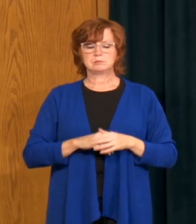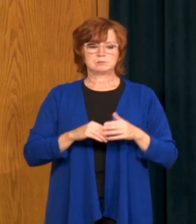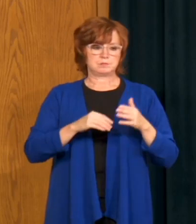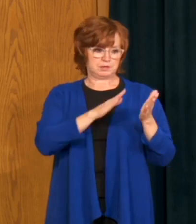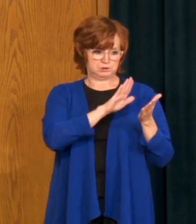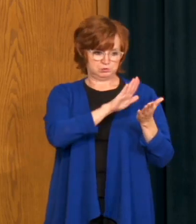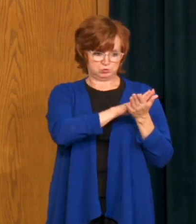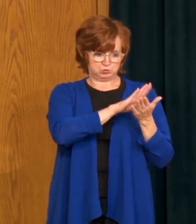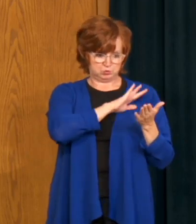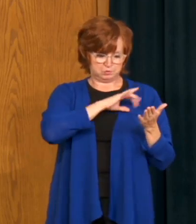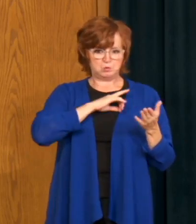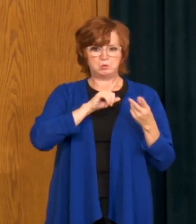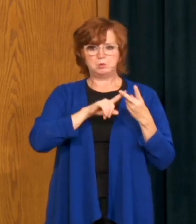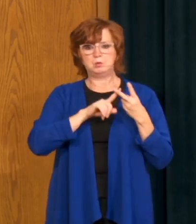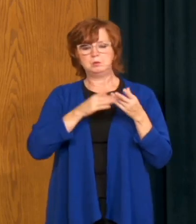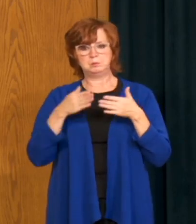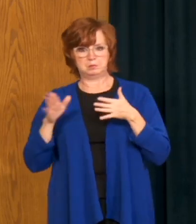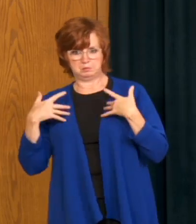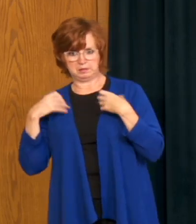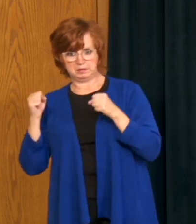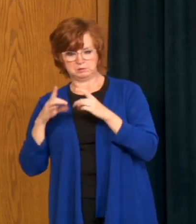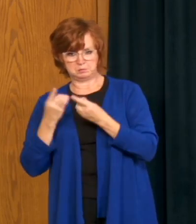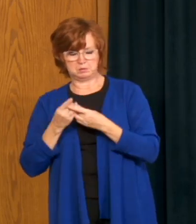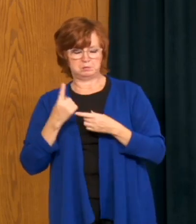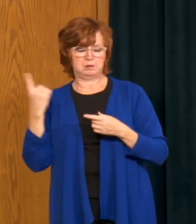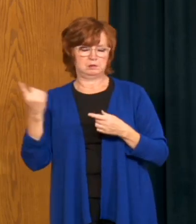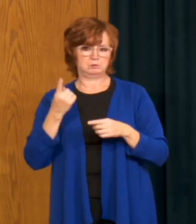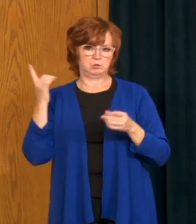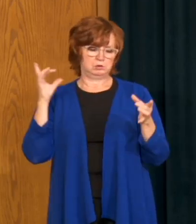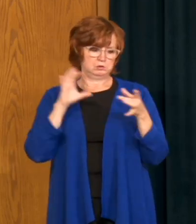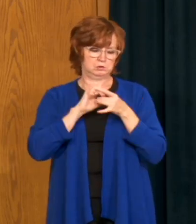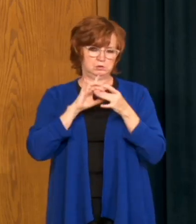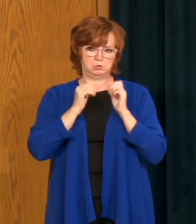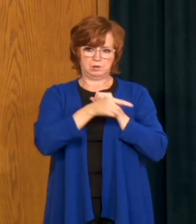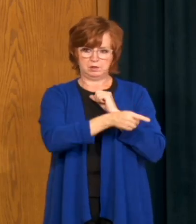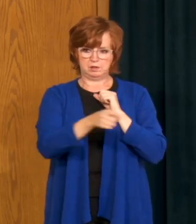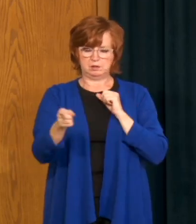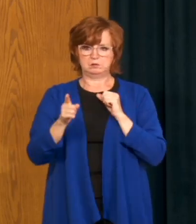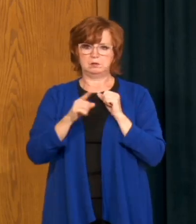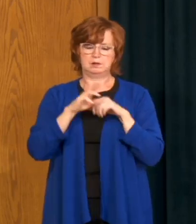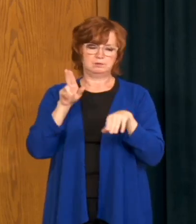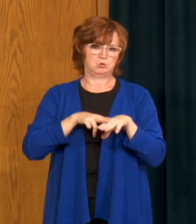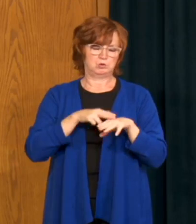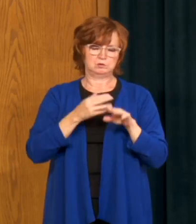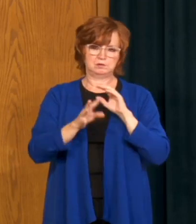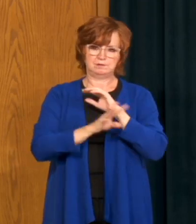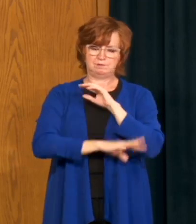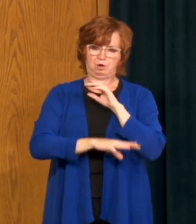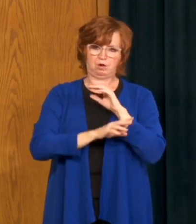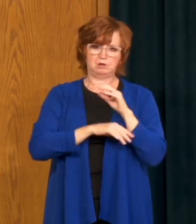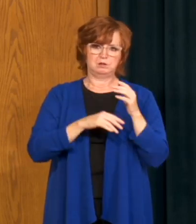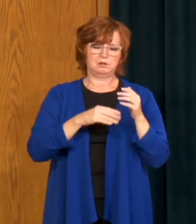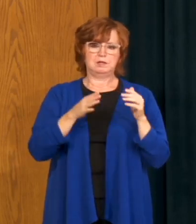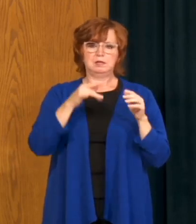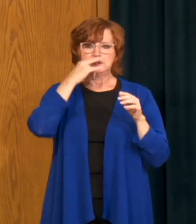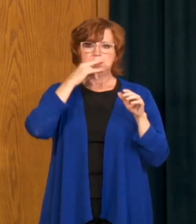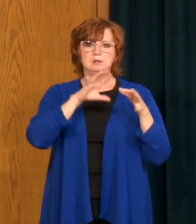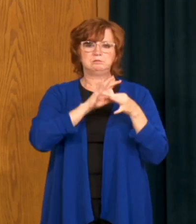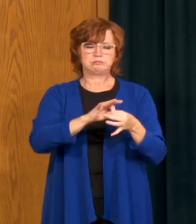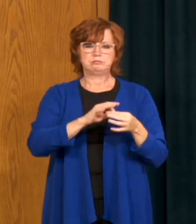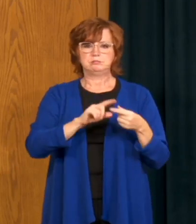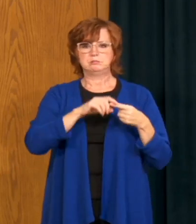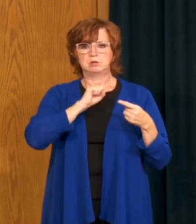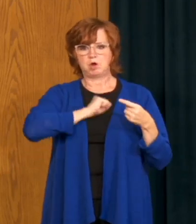boards around the usual outbreaks that happen every fall. There's influenza, there's other coughs and colds, there's